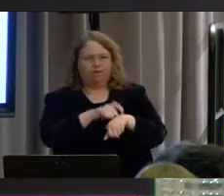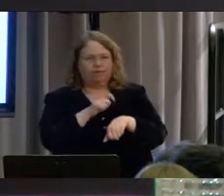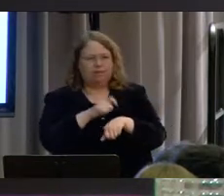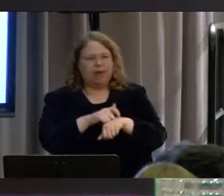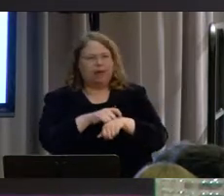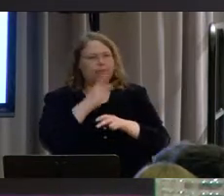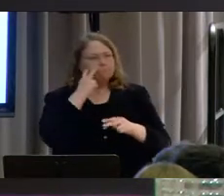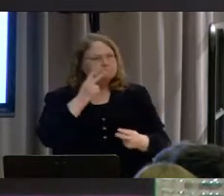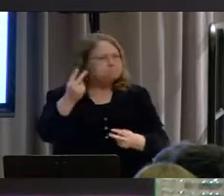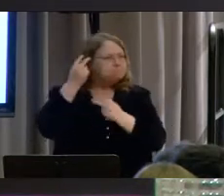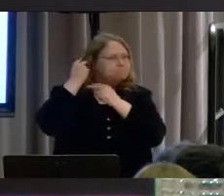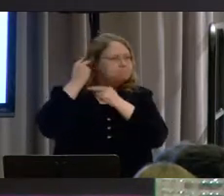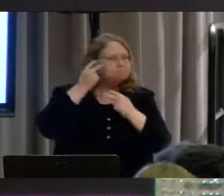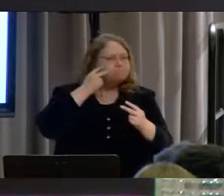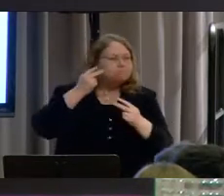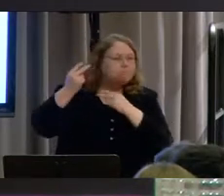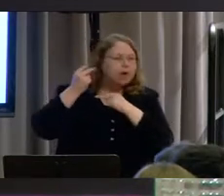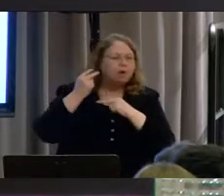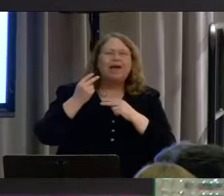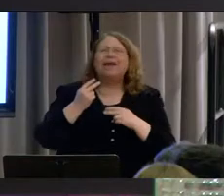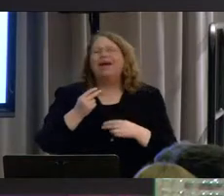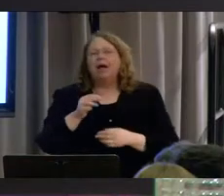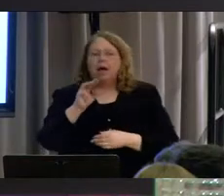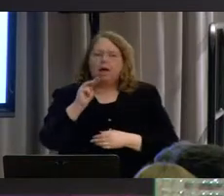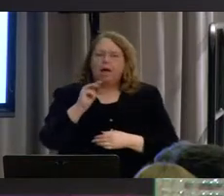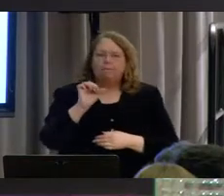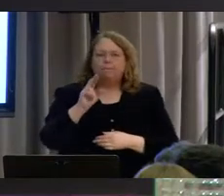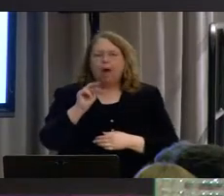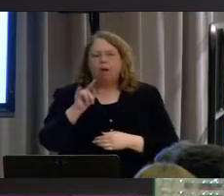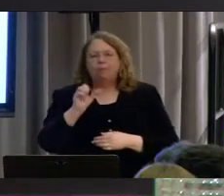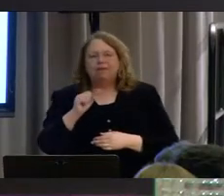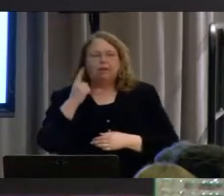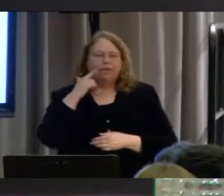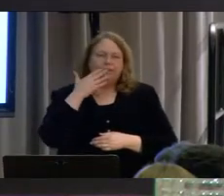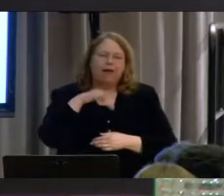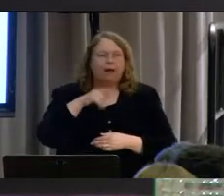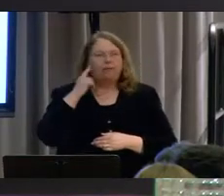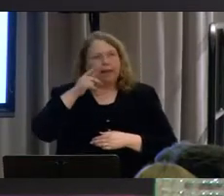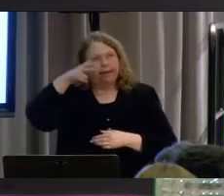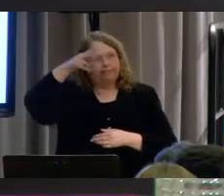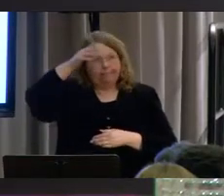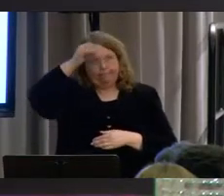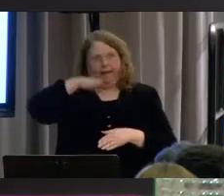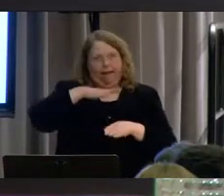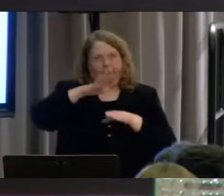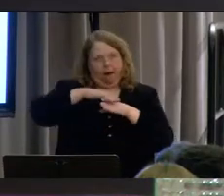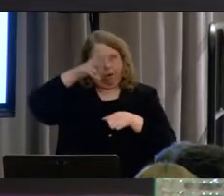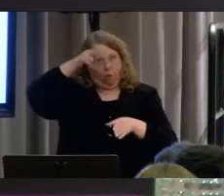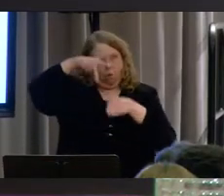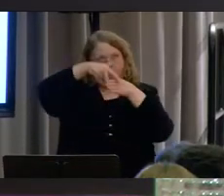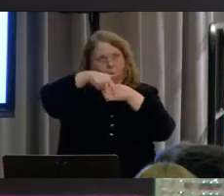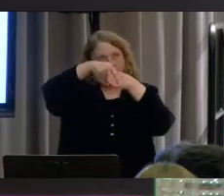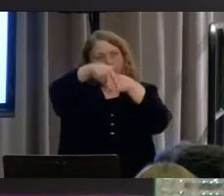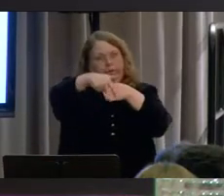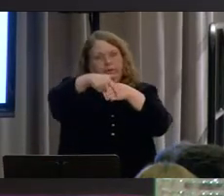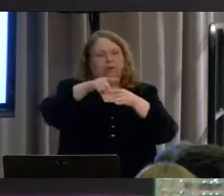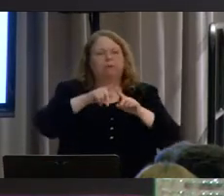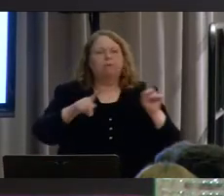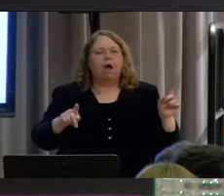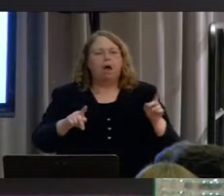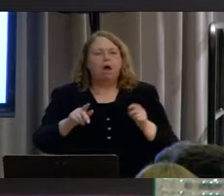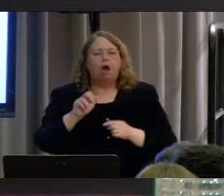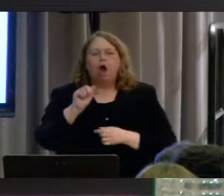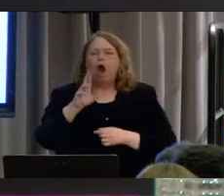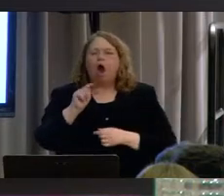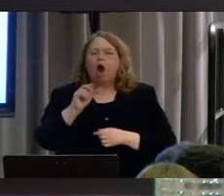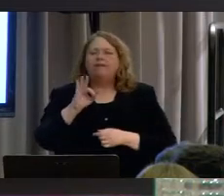memory. And monuments is a bad word because we think of bronze guys on horses, but an artifact of memory can be